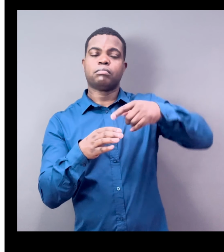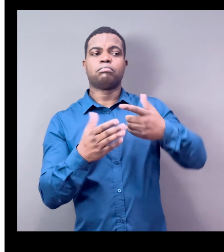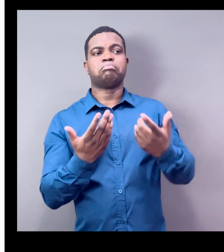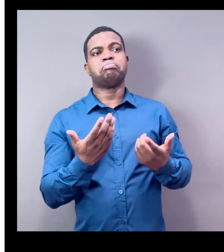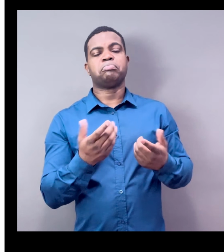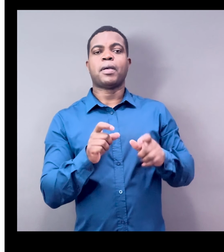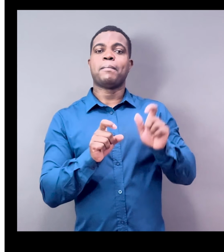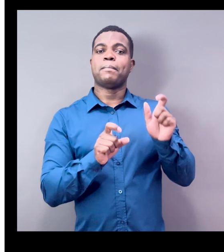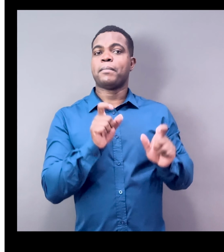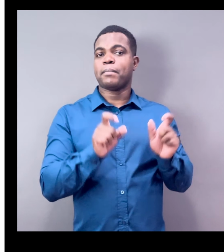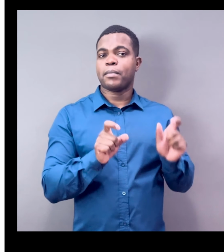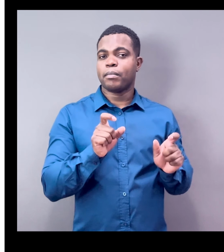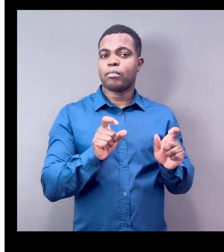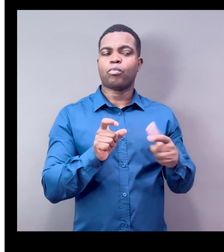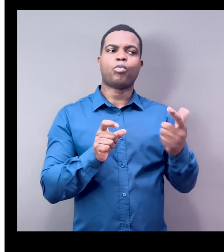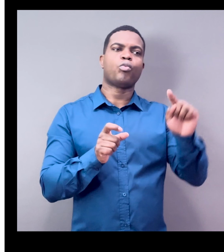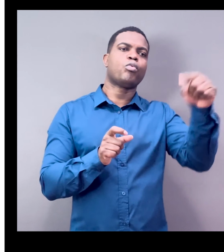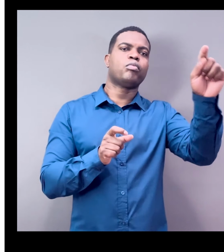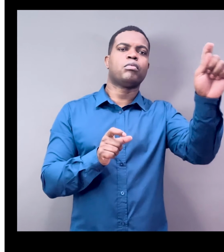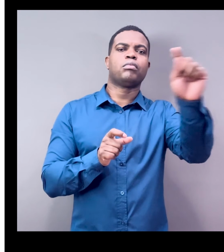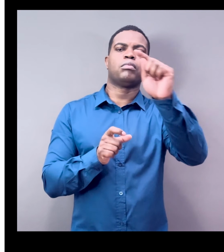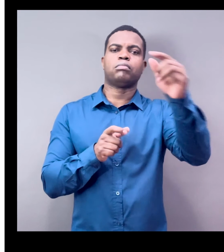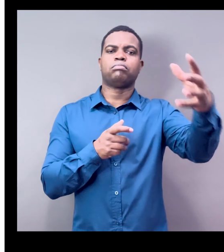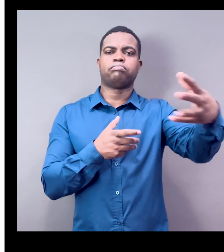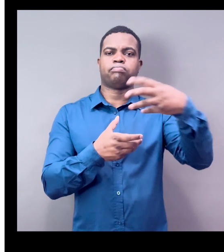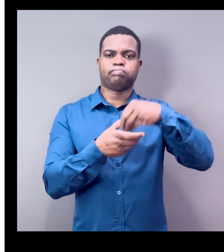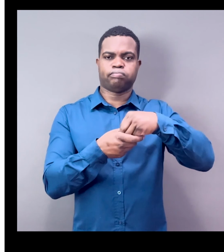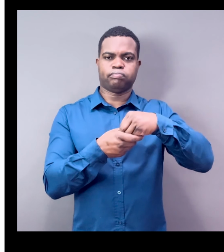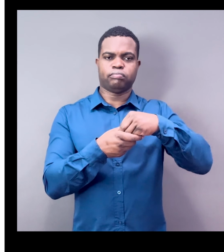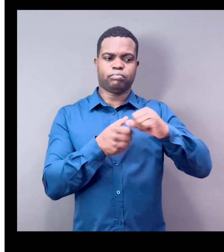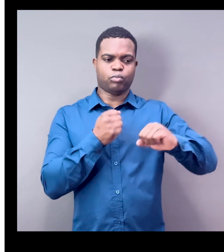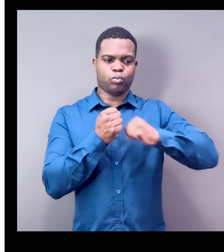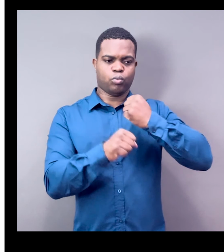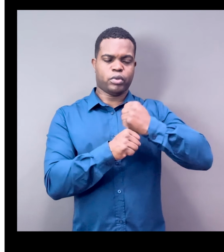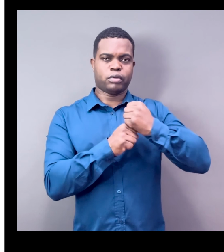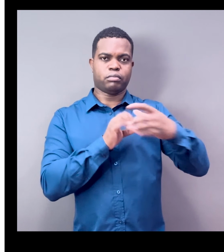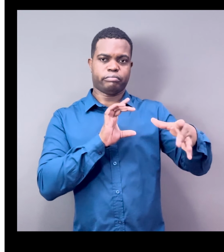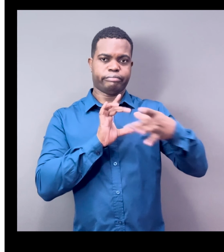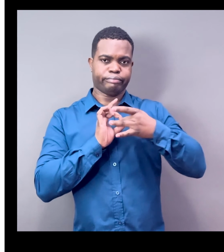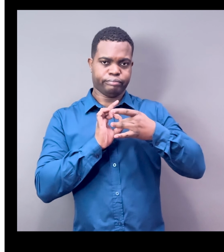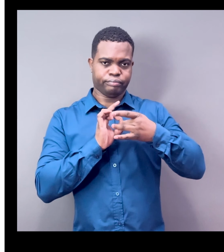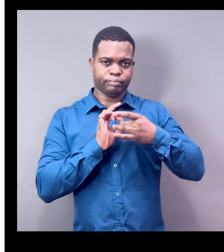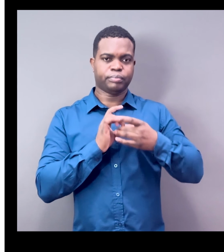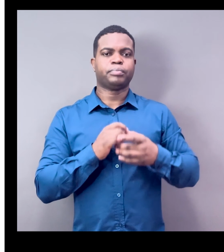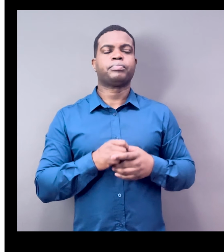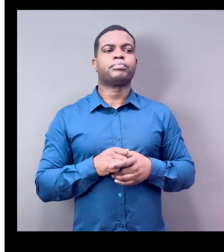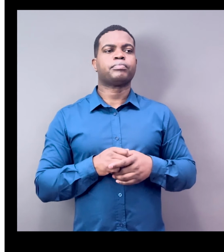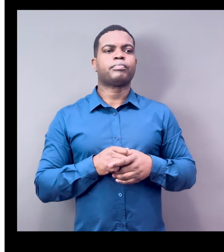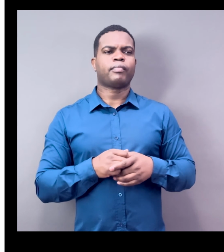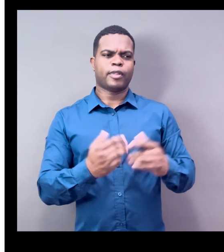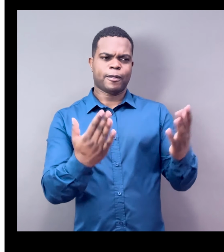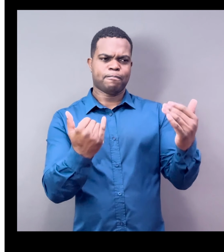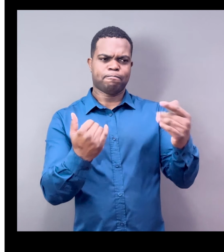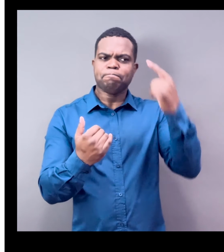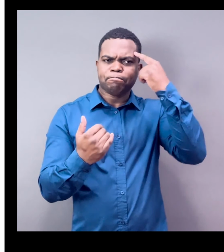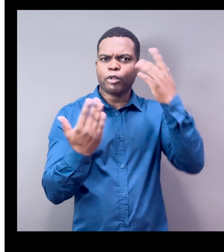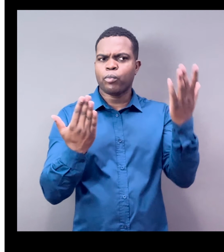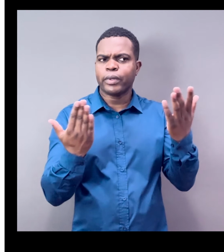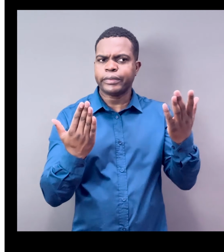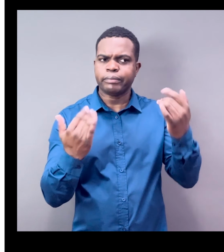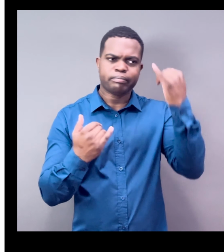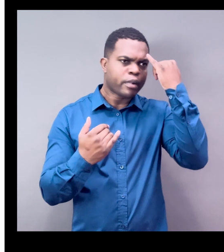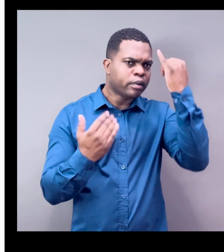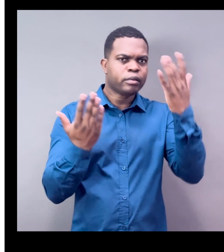team members or other people that are working with you on that initiative. You may want to gather these people